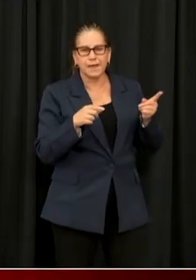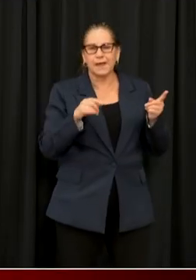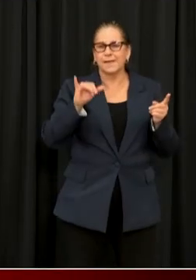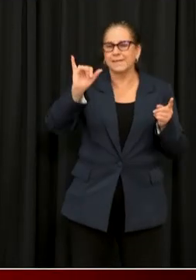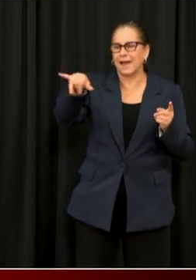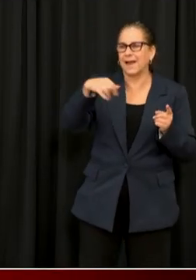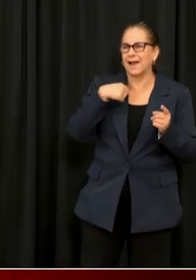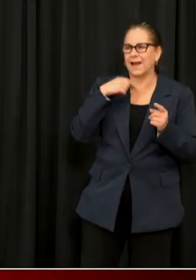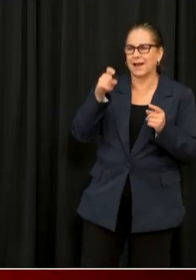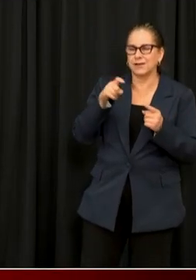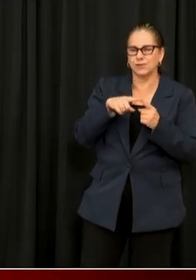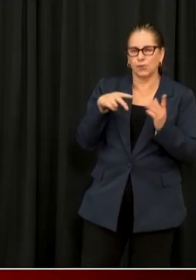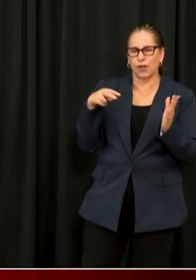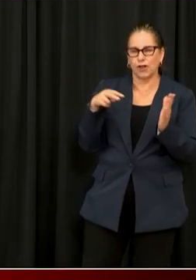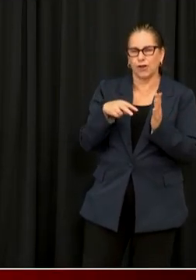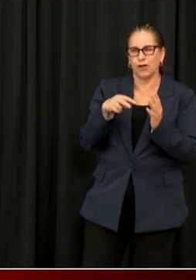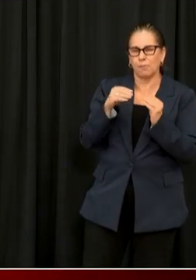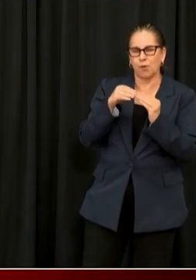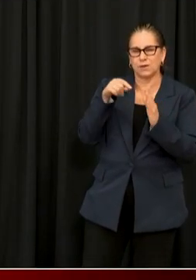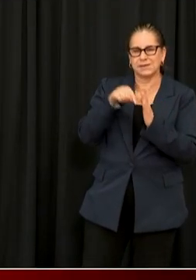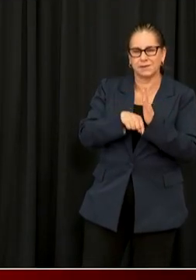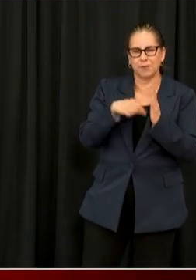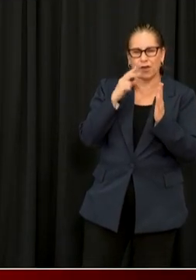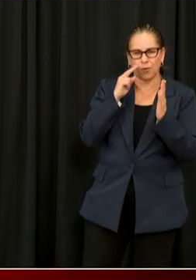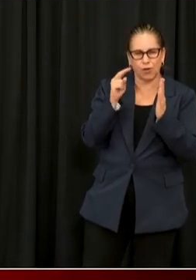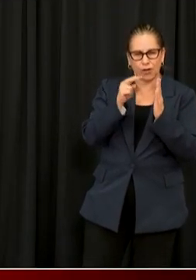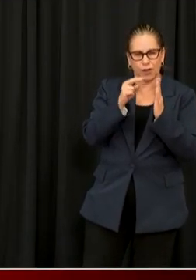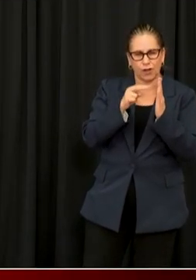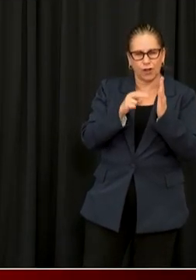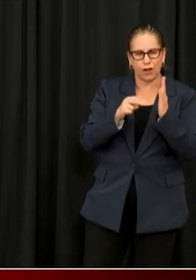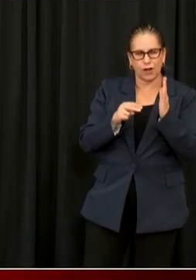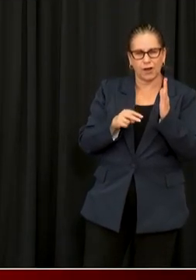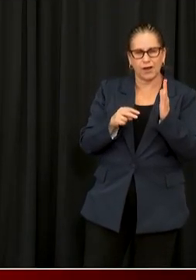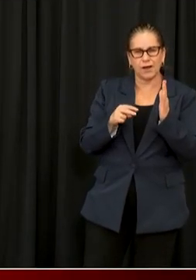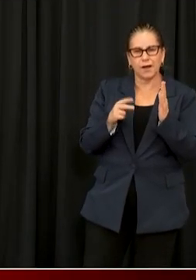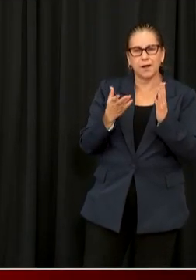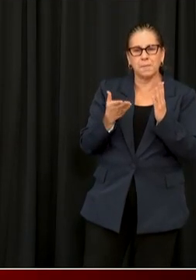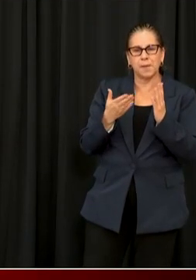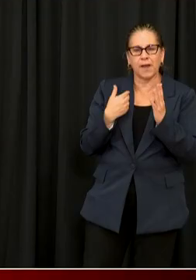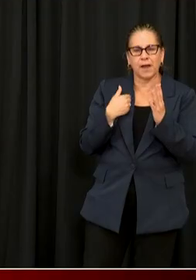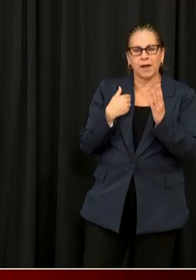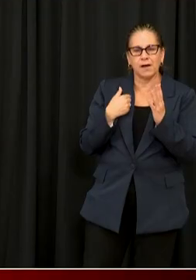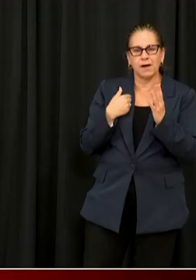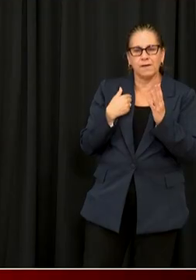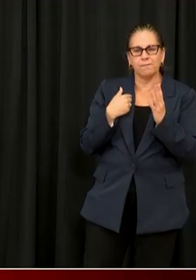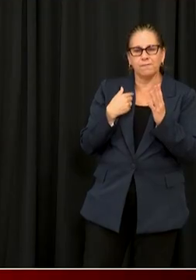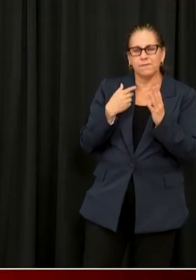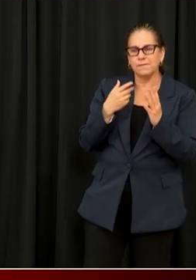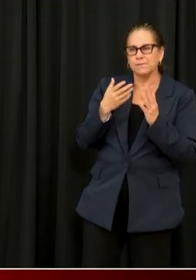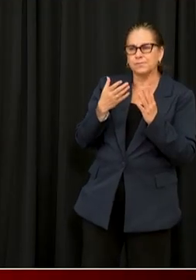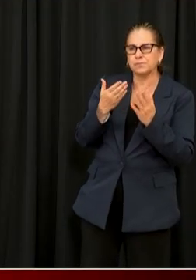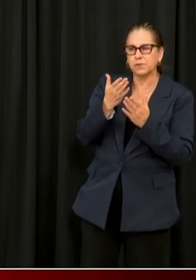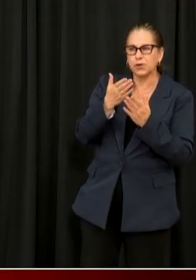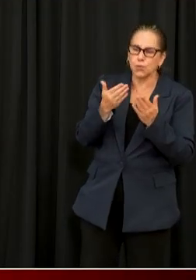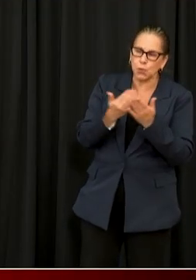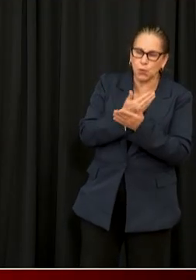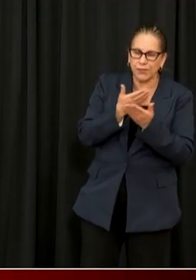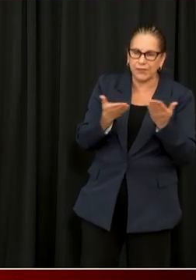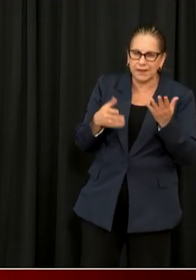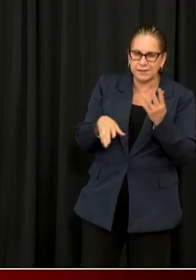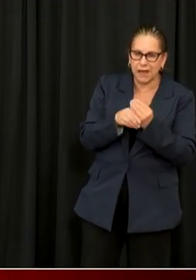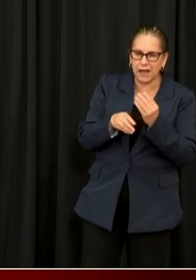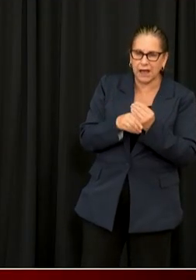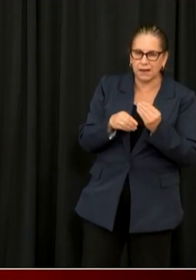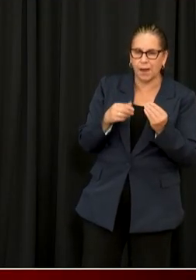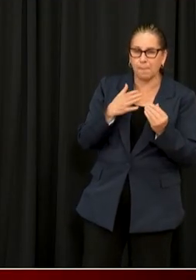things added that weren't circulated that none of us have had the opportunity to weigh in on in my administration. So I